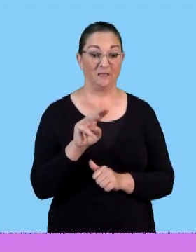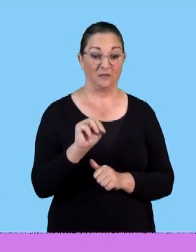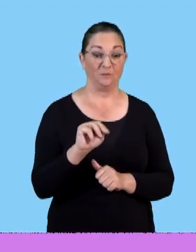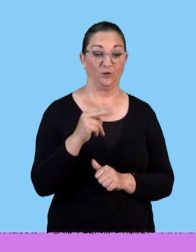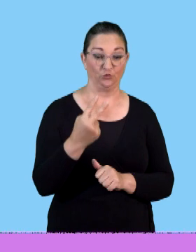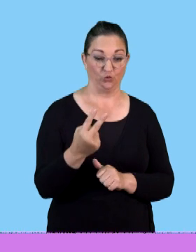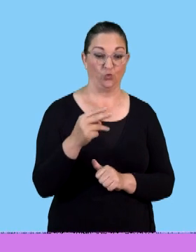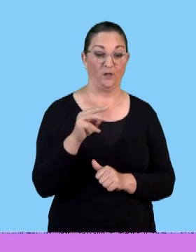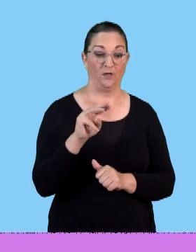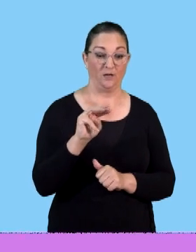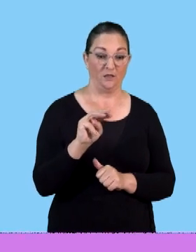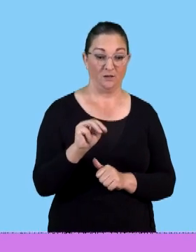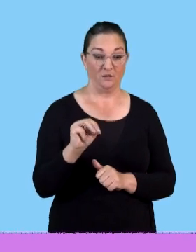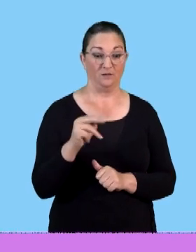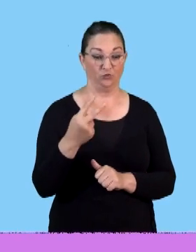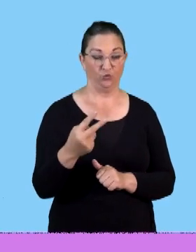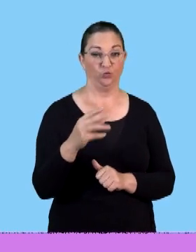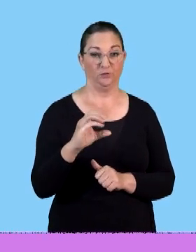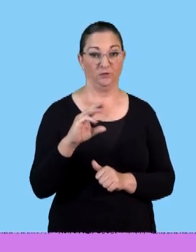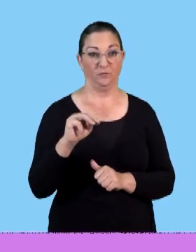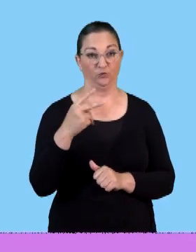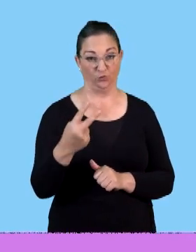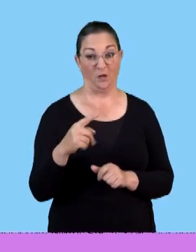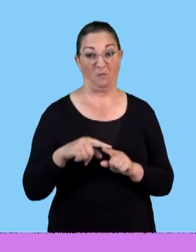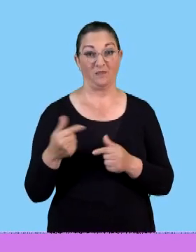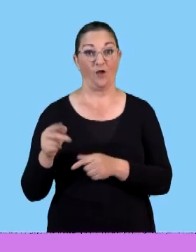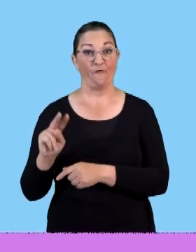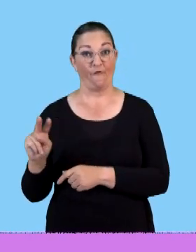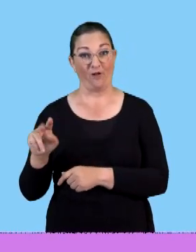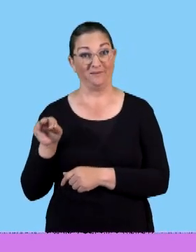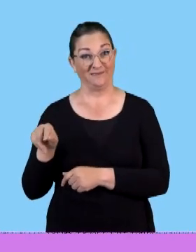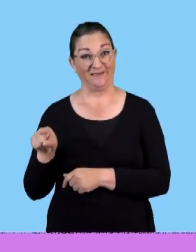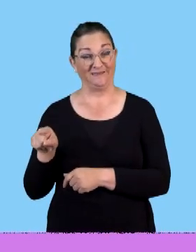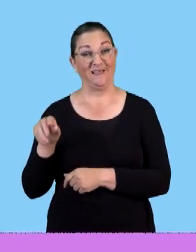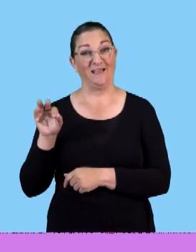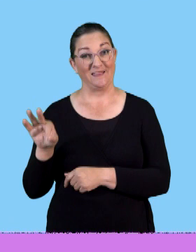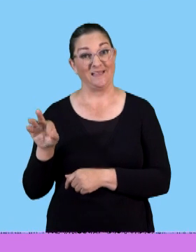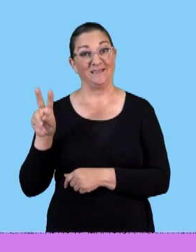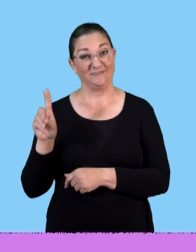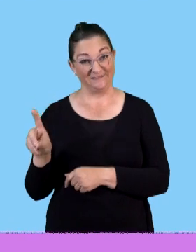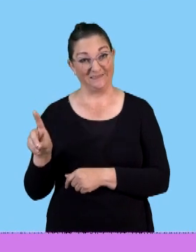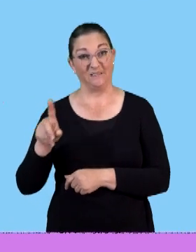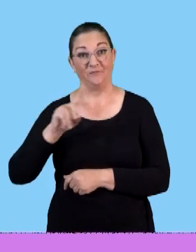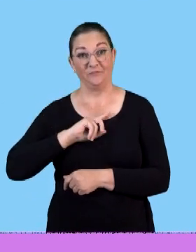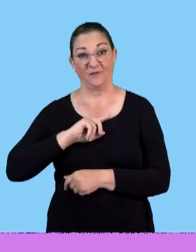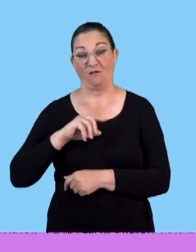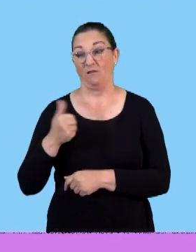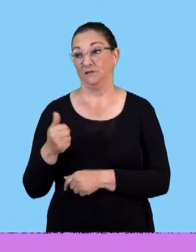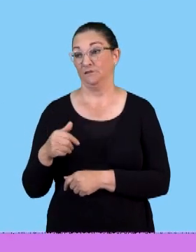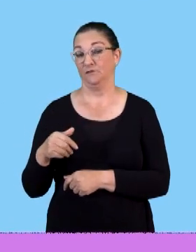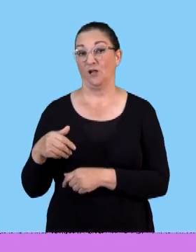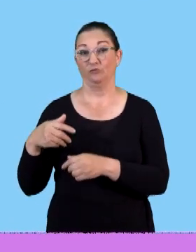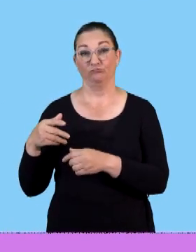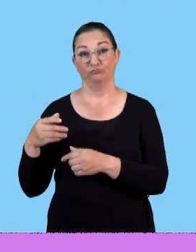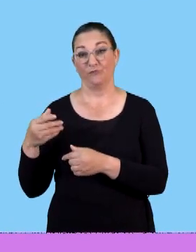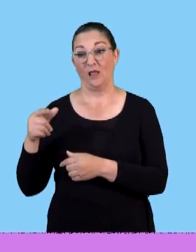squared, meters, squared, centimeters, and so forth. Then with volume, it's three-dimensional, therefore the units for volume, whether it's